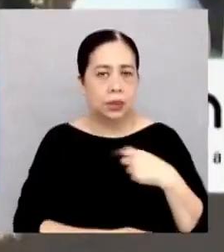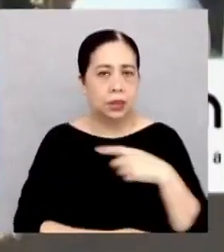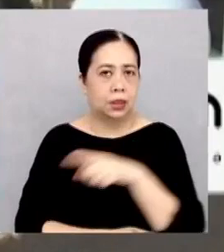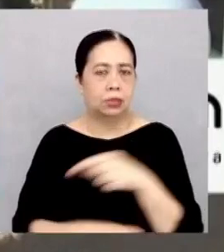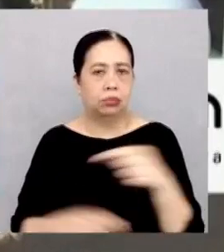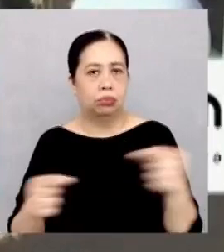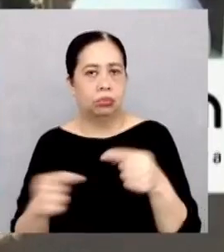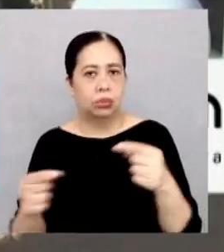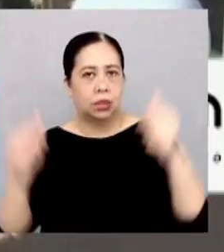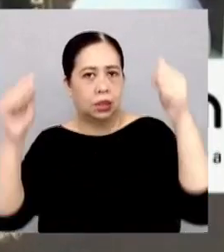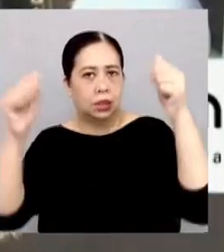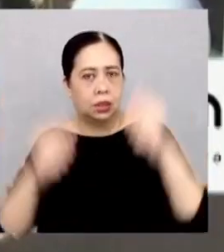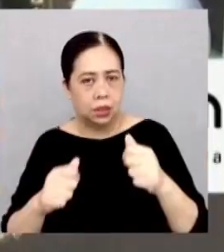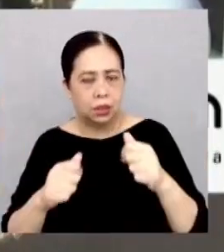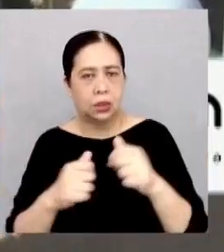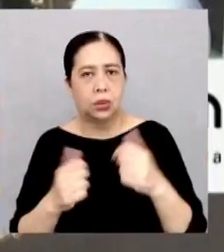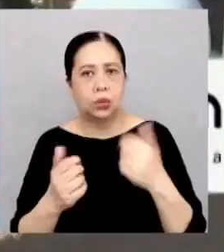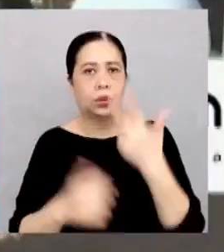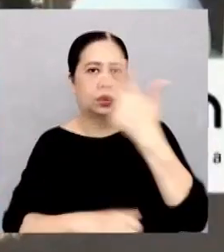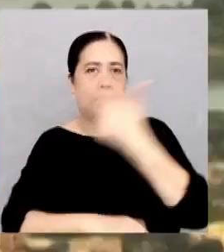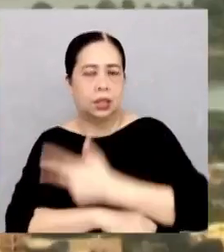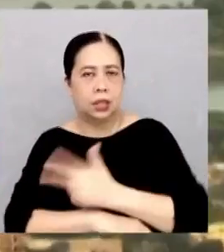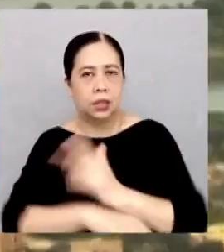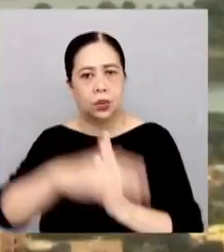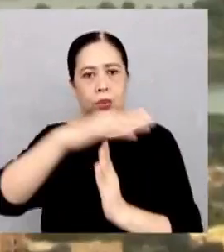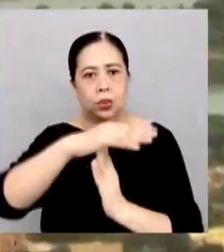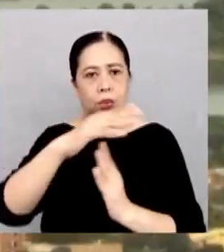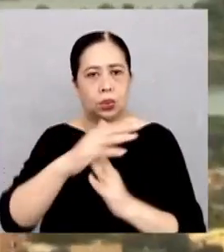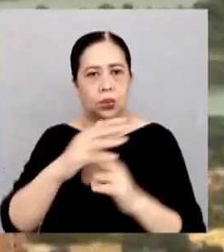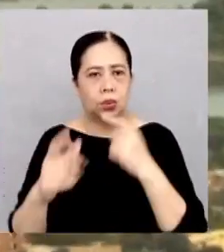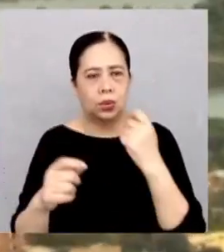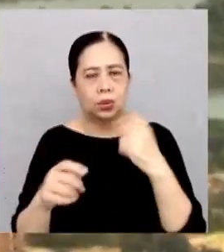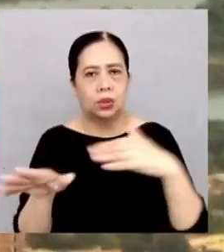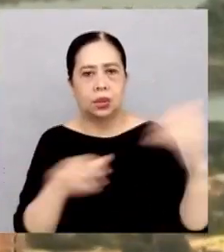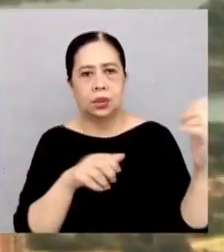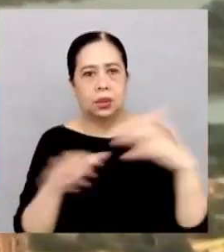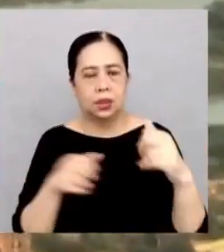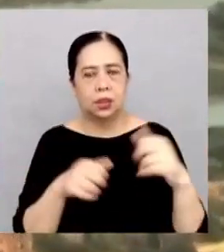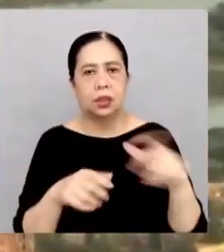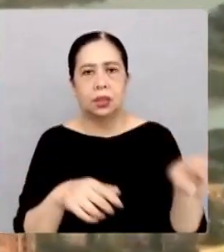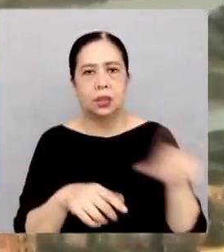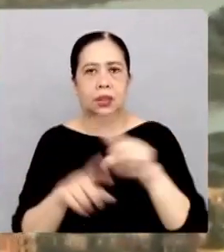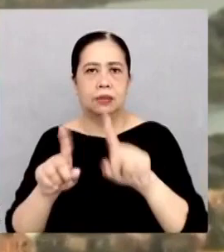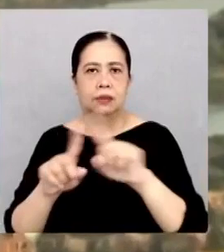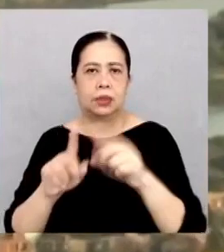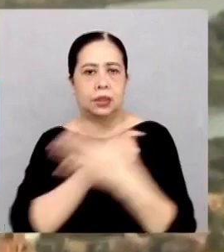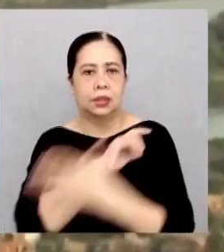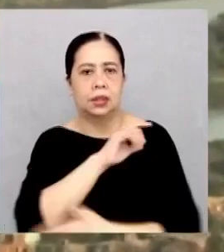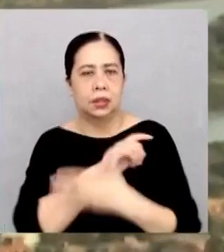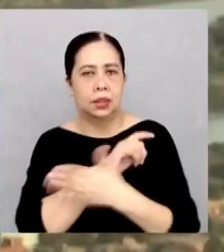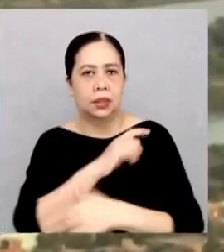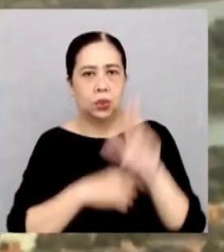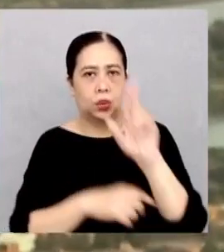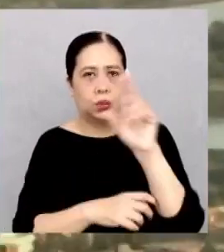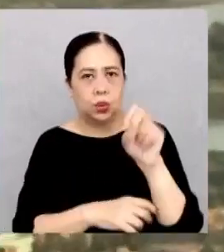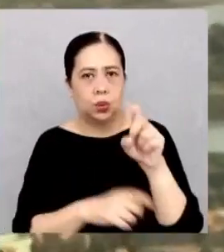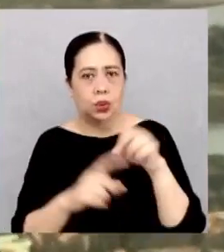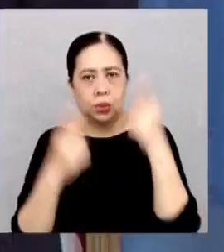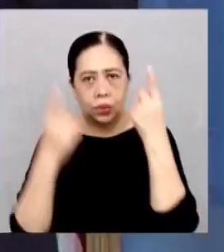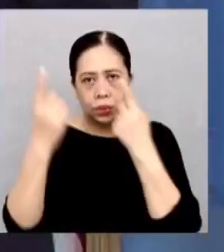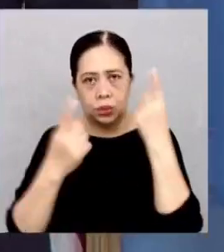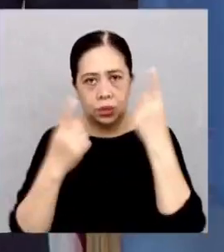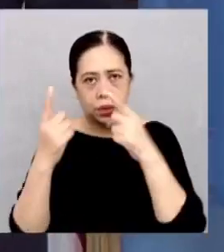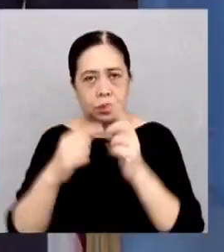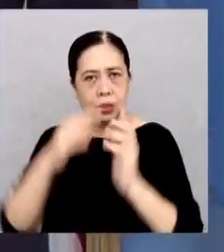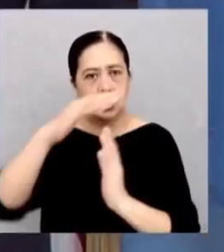forces agreed to a new three-day truce amid ongoing evacuation efforts by various countries. The U.S., meanwhile, is concerned about